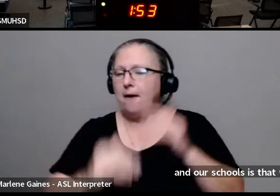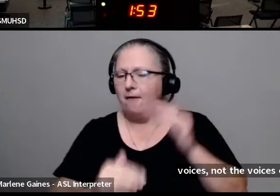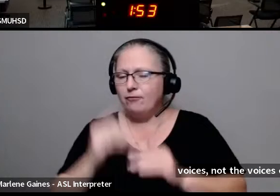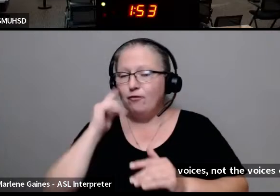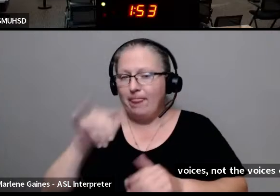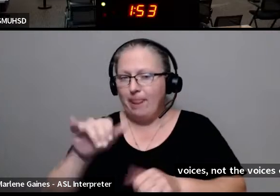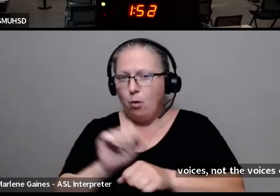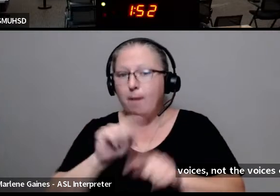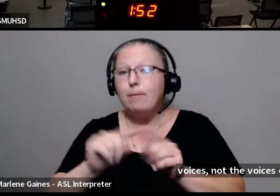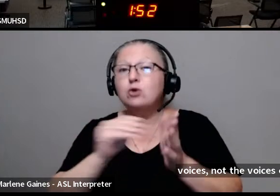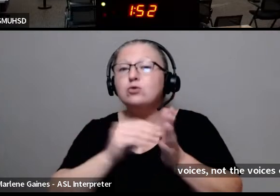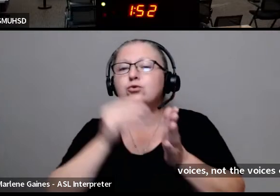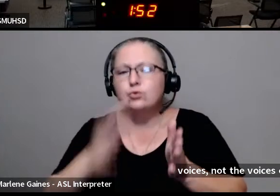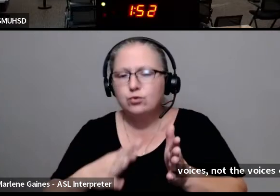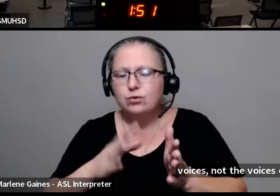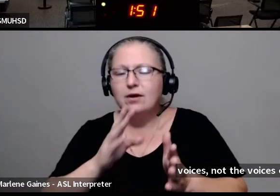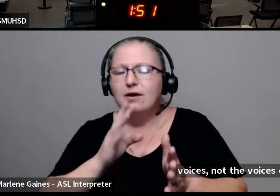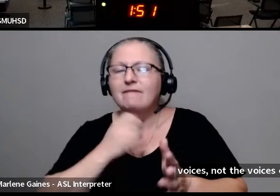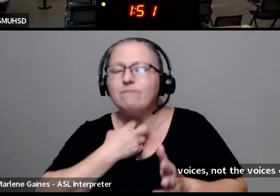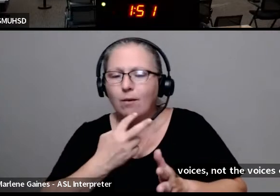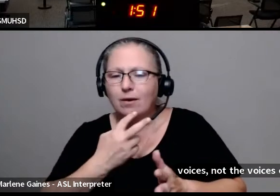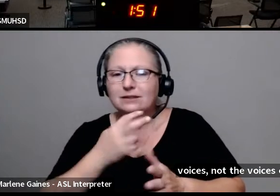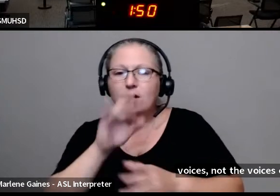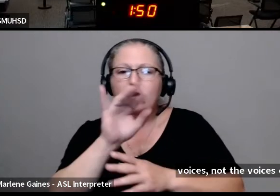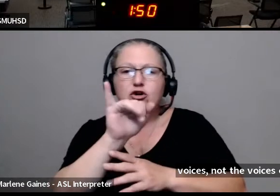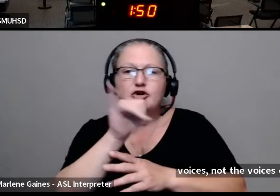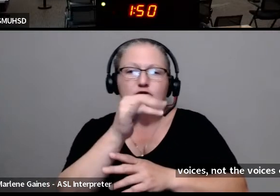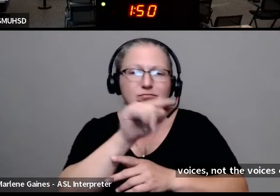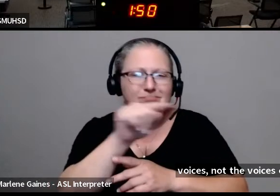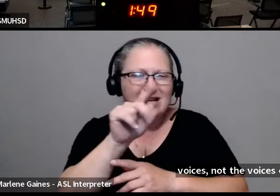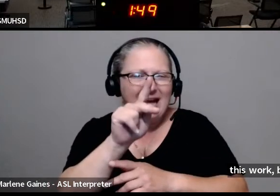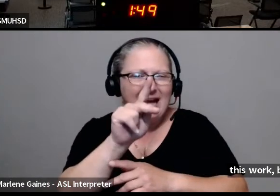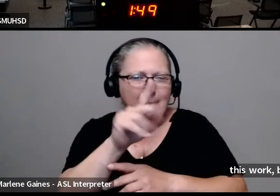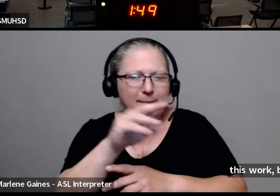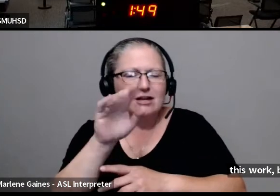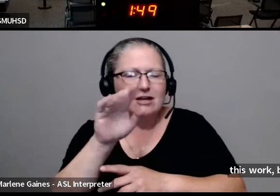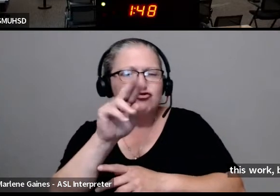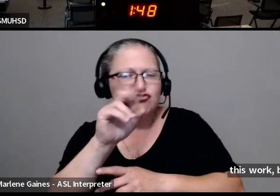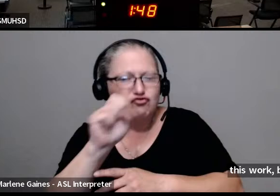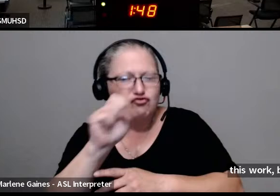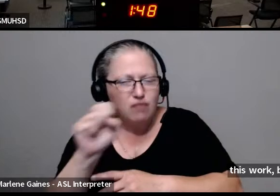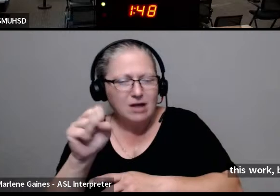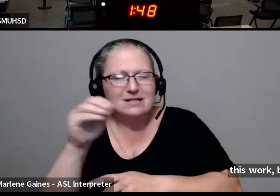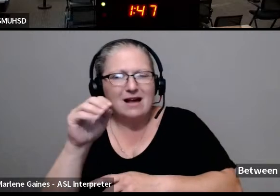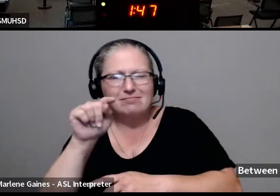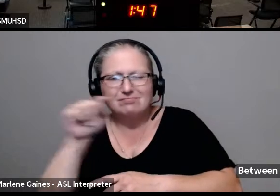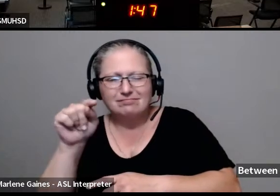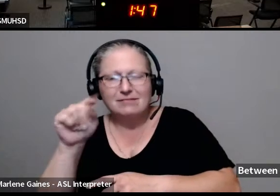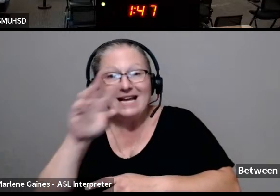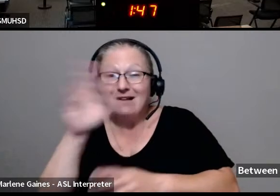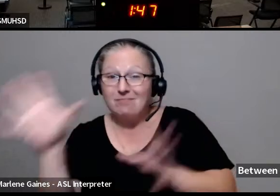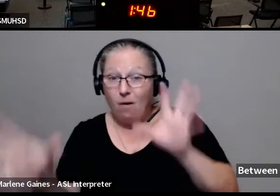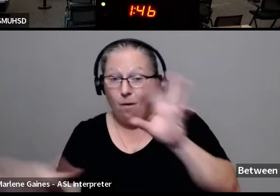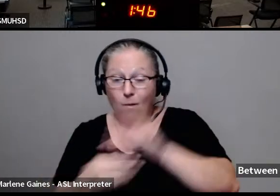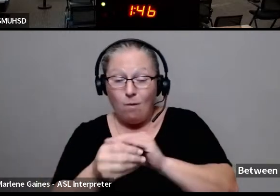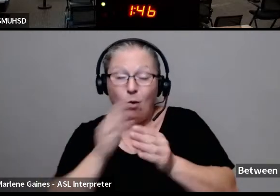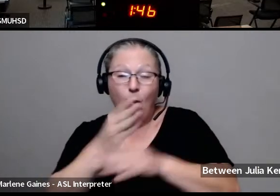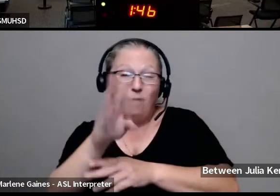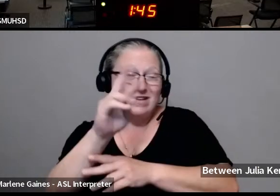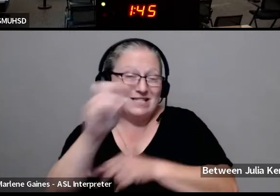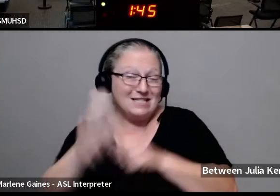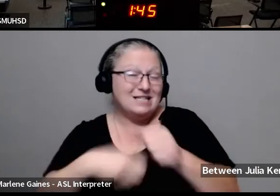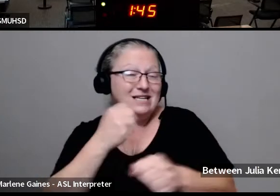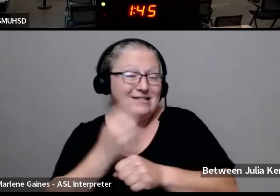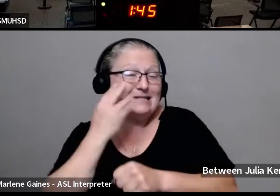but student voices. Between Julia Kemke, Joe Truss, and Shane Saphir, they have a total of 60 plus years of experience in